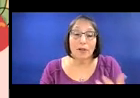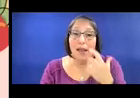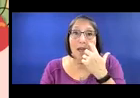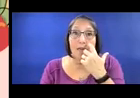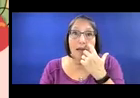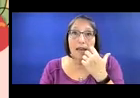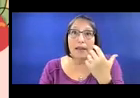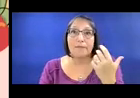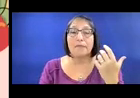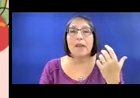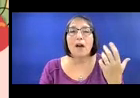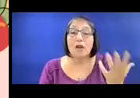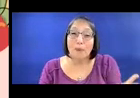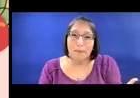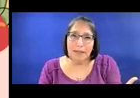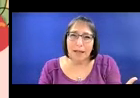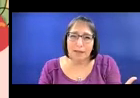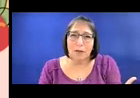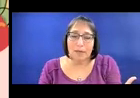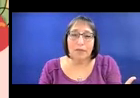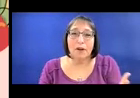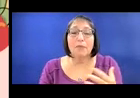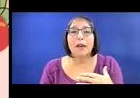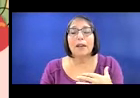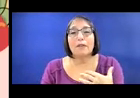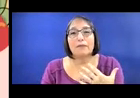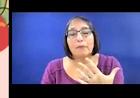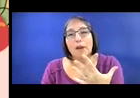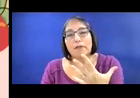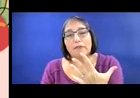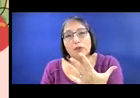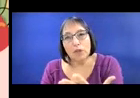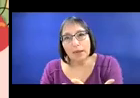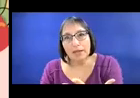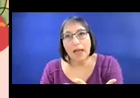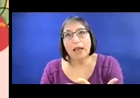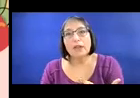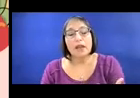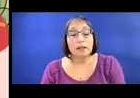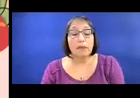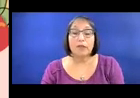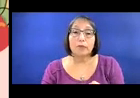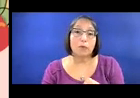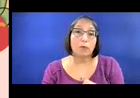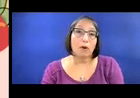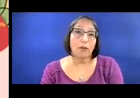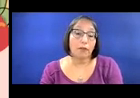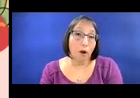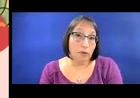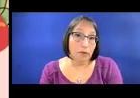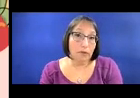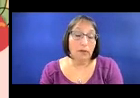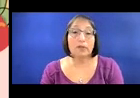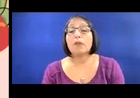out that in an audio-based class is a little bit different, but in a visually-based class, some of my students were on their